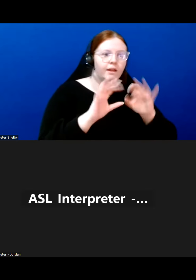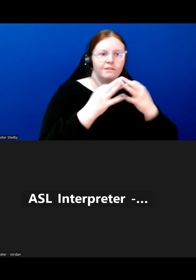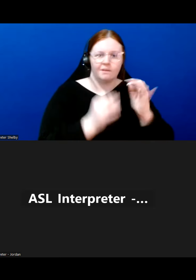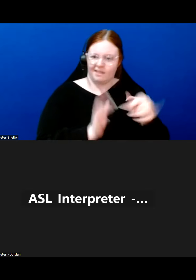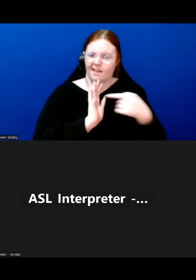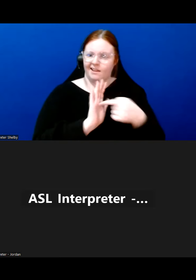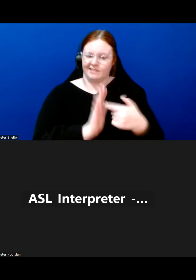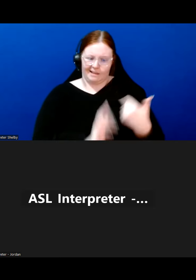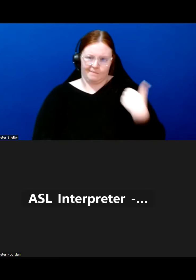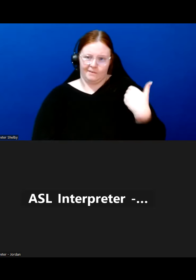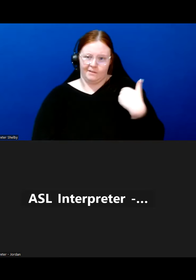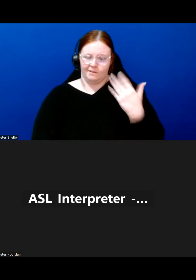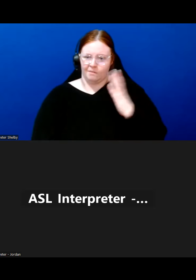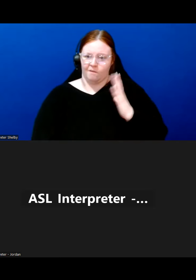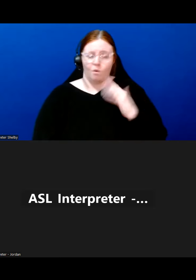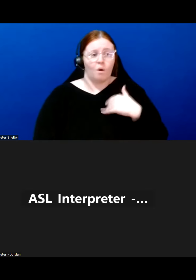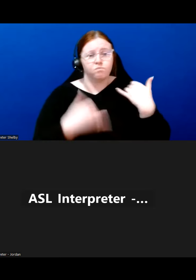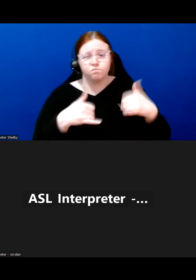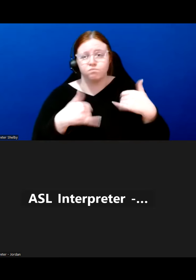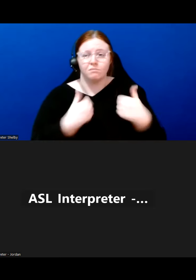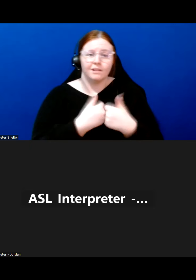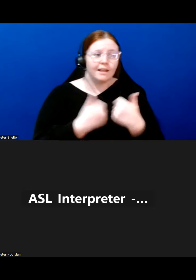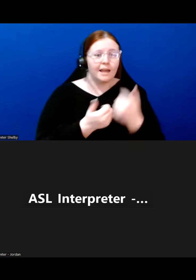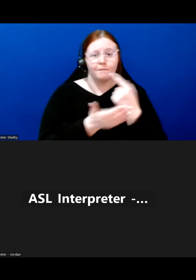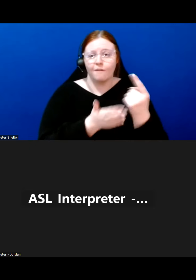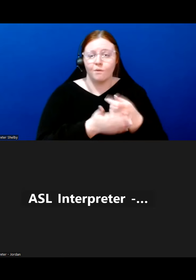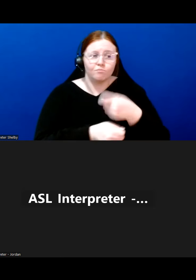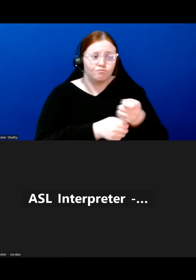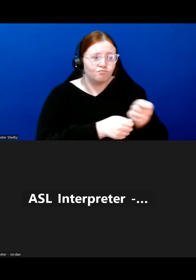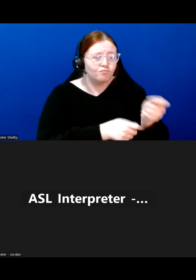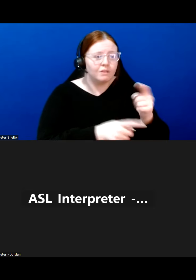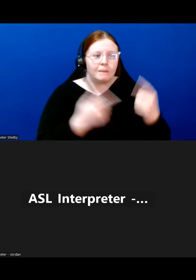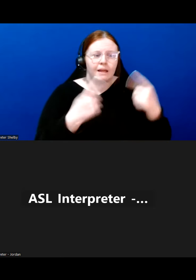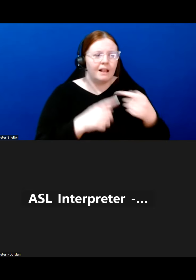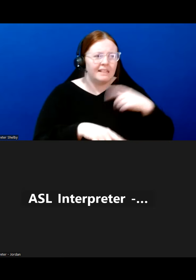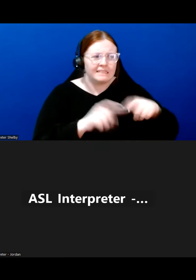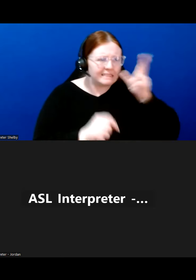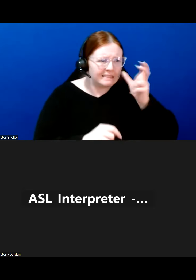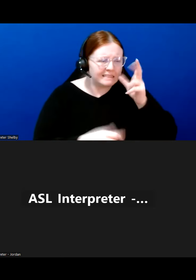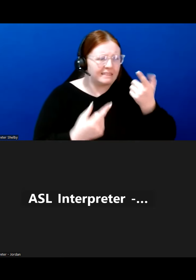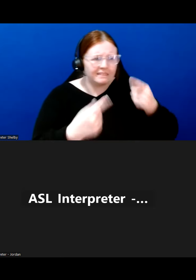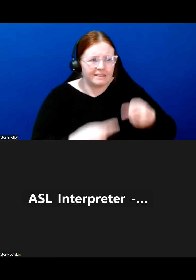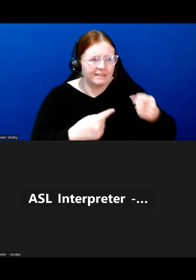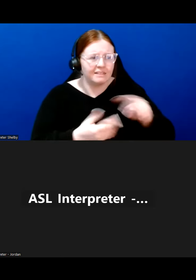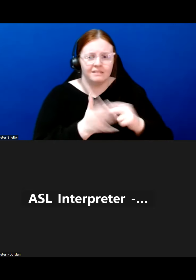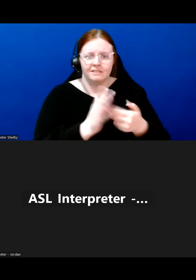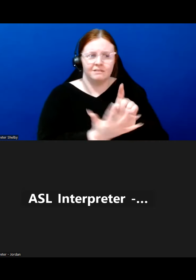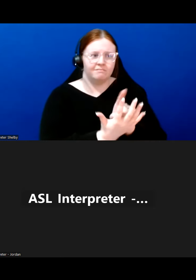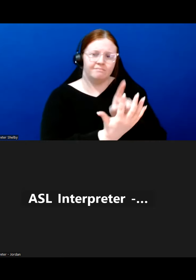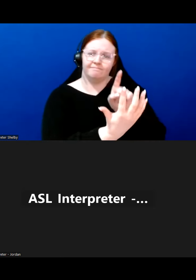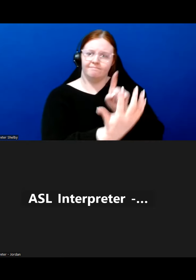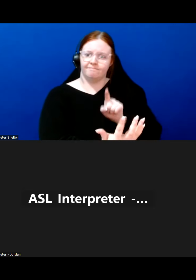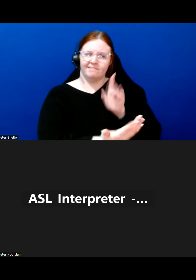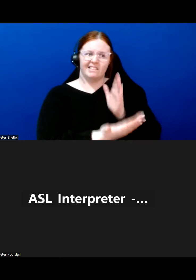you used to love to go to a game of cards weekly, but because of a trouble with your hearing, you kind of withdraw and